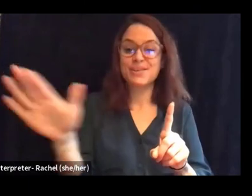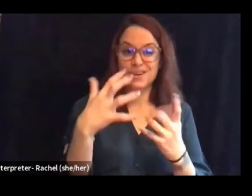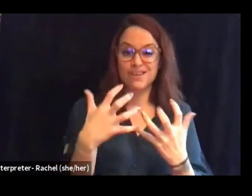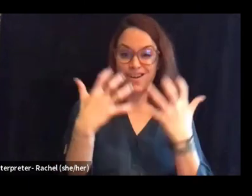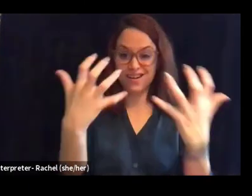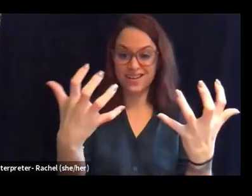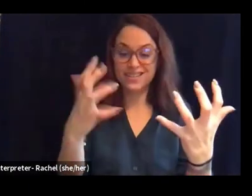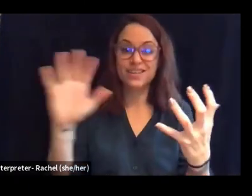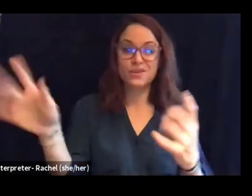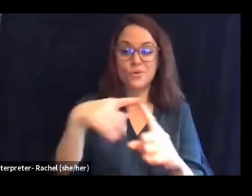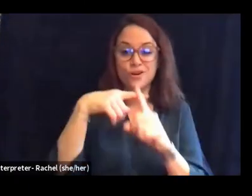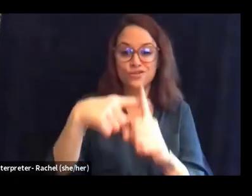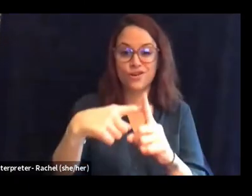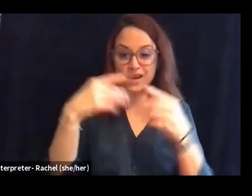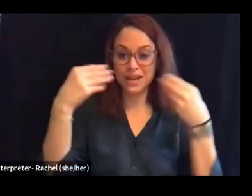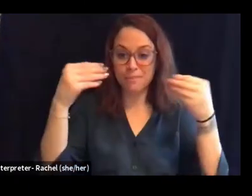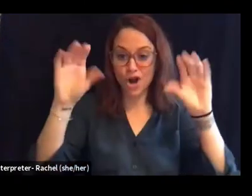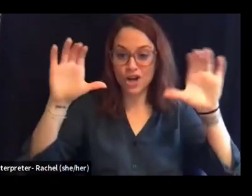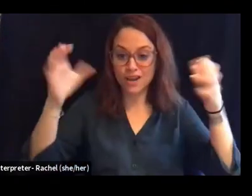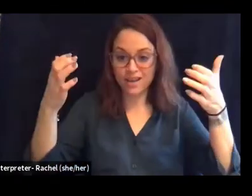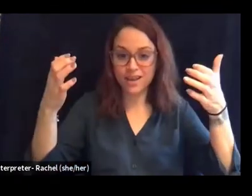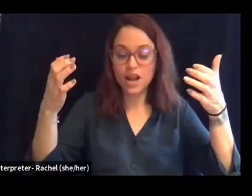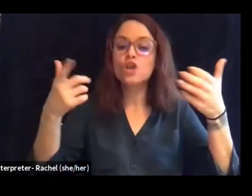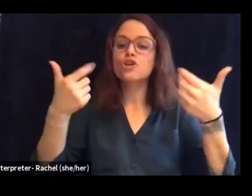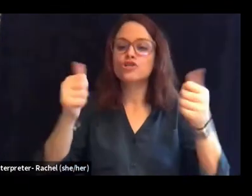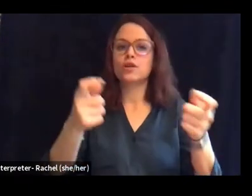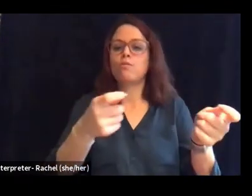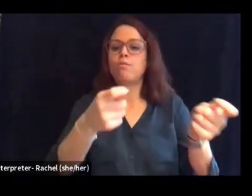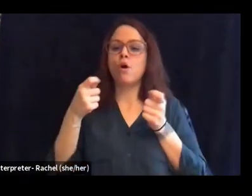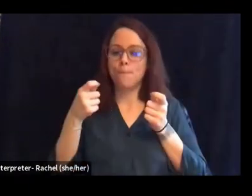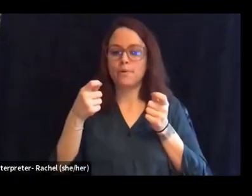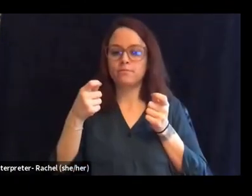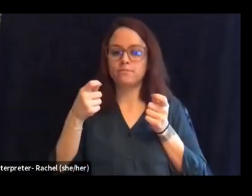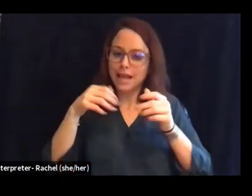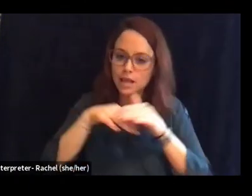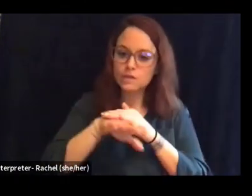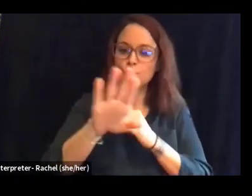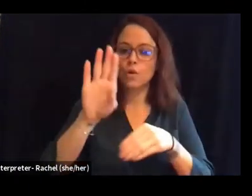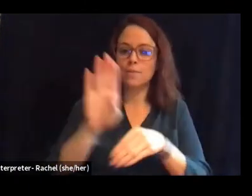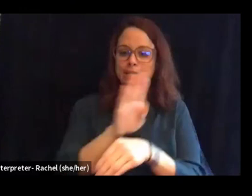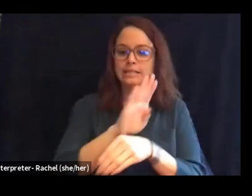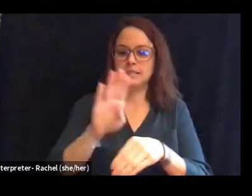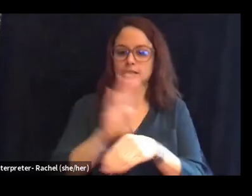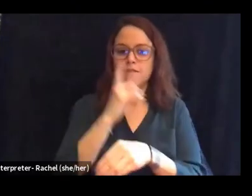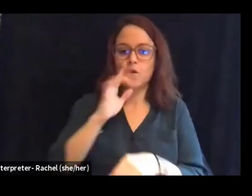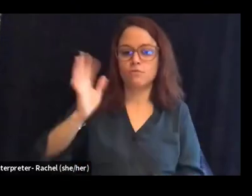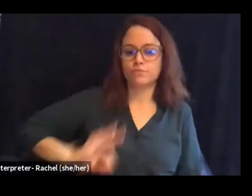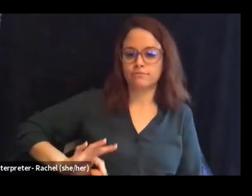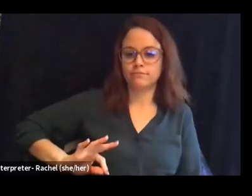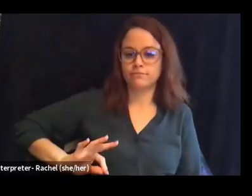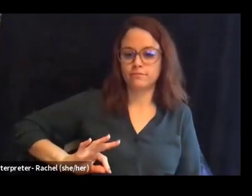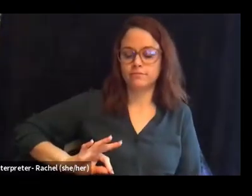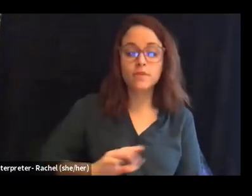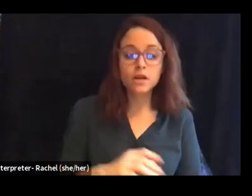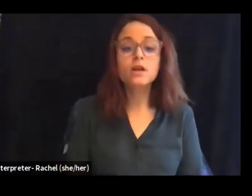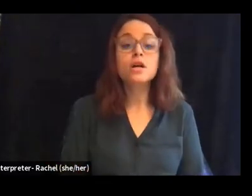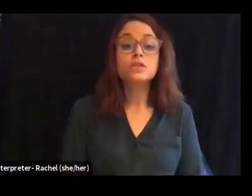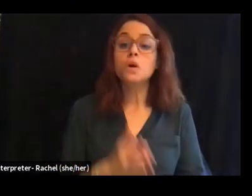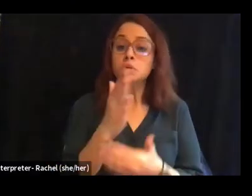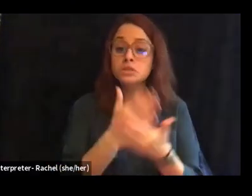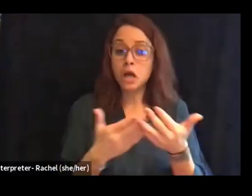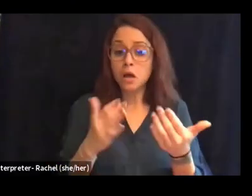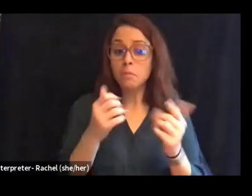today that is beneficial to your business, right? So things that can cause this belief changing